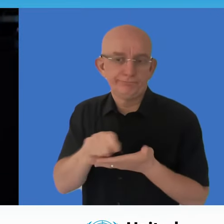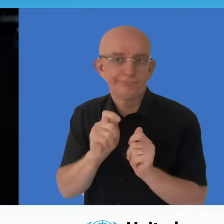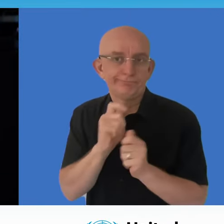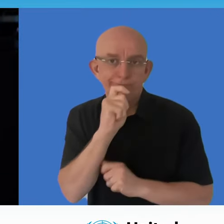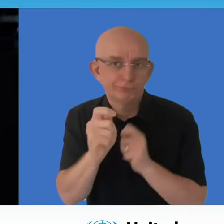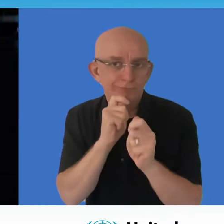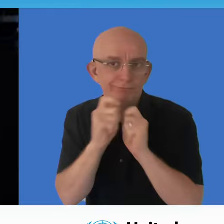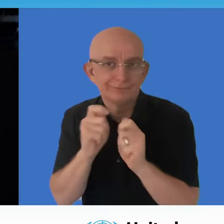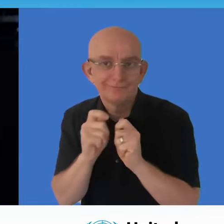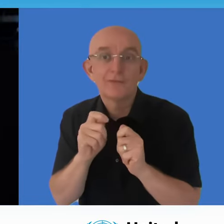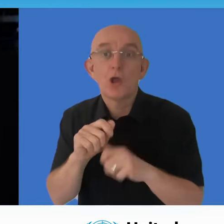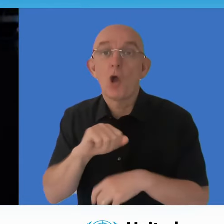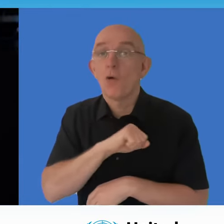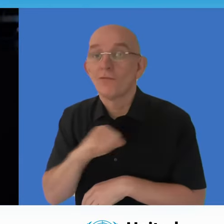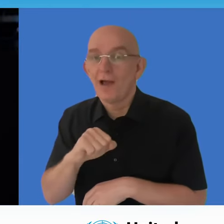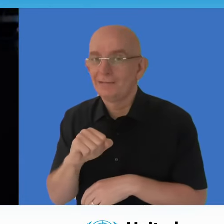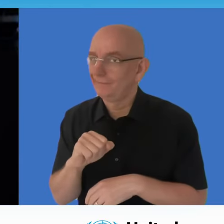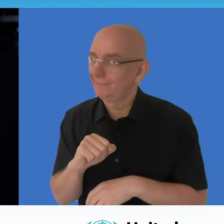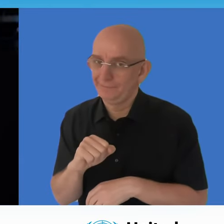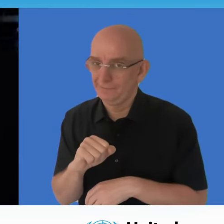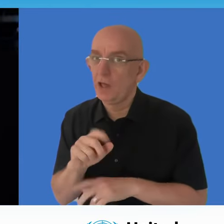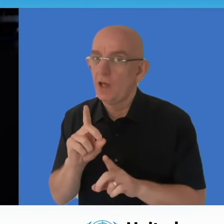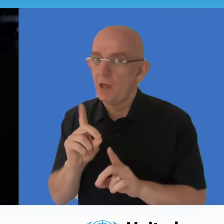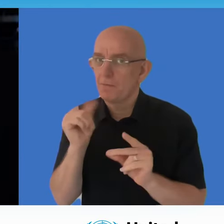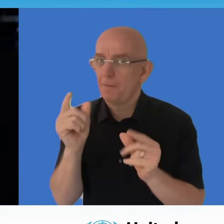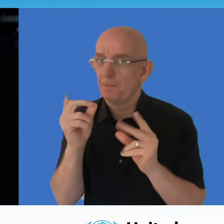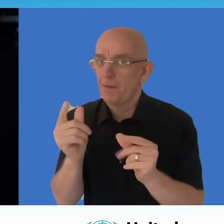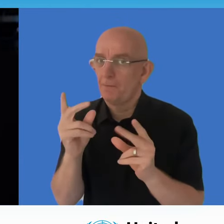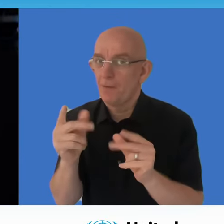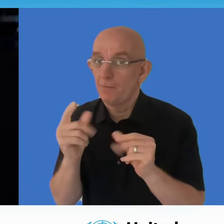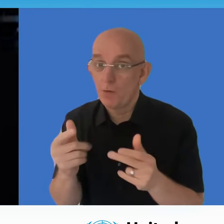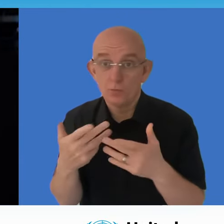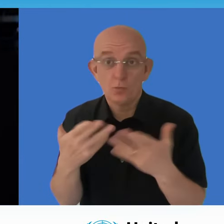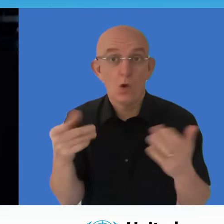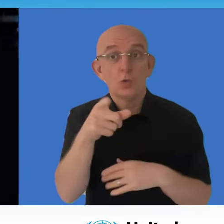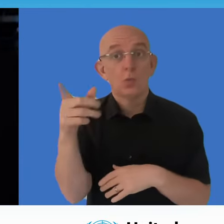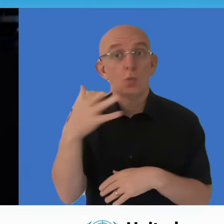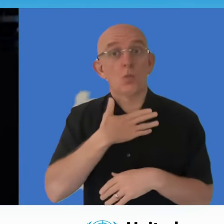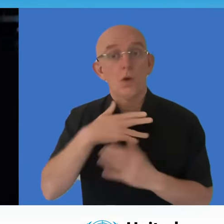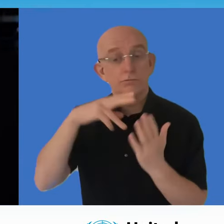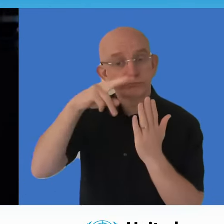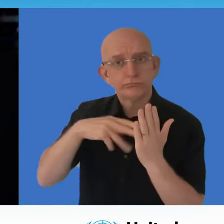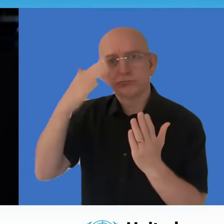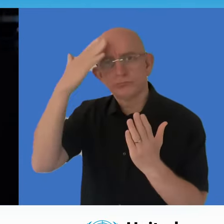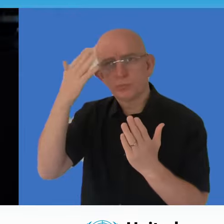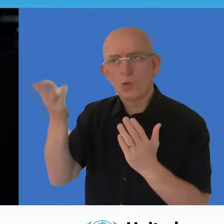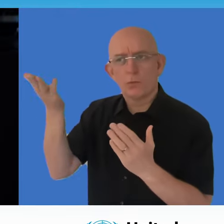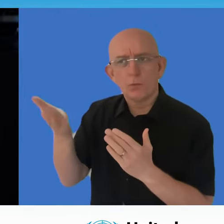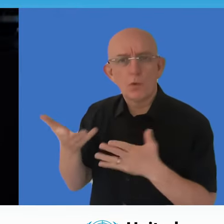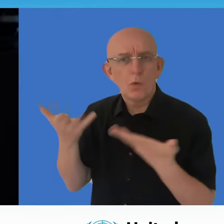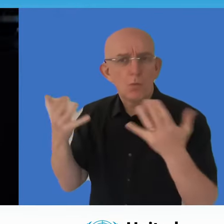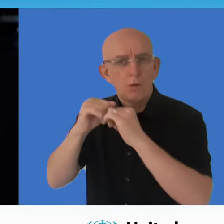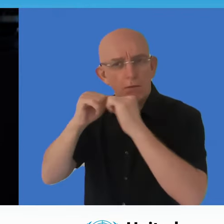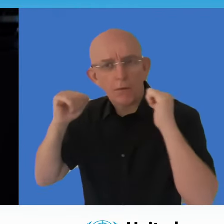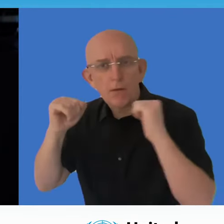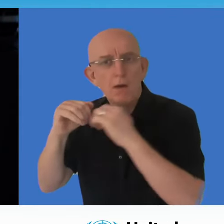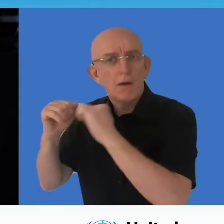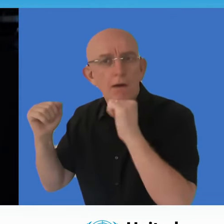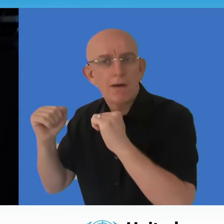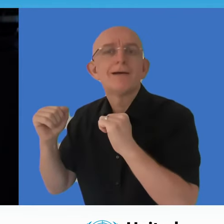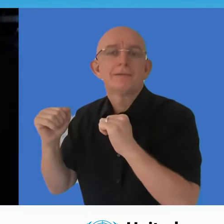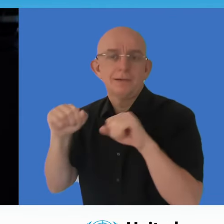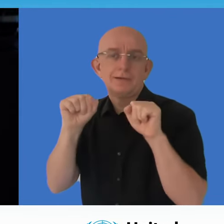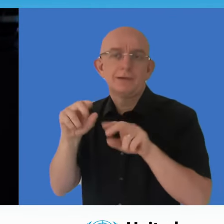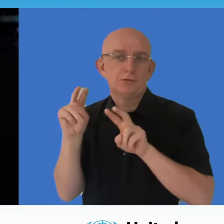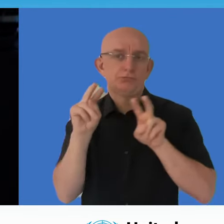check their full bios, which I do encourage you to do, please go on the ECOSOC Youth Forum website, and you can check them there.